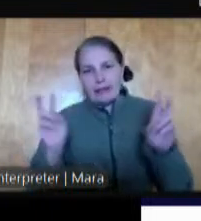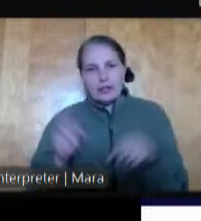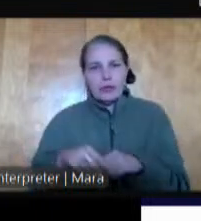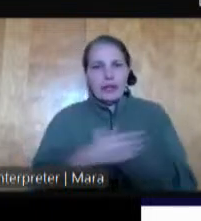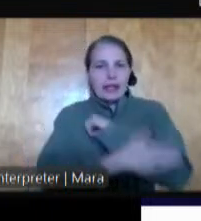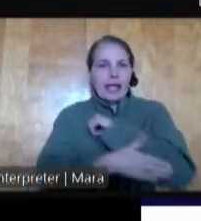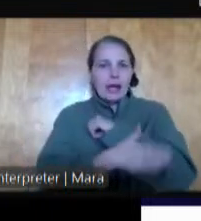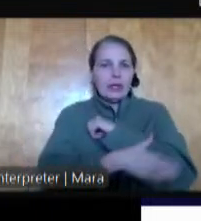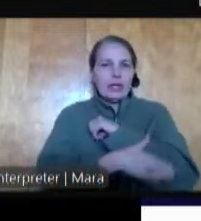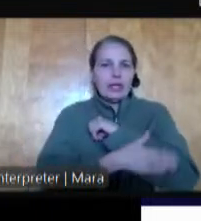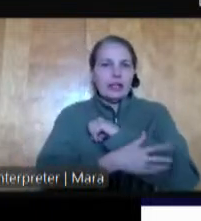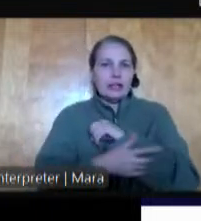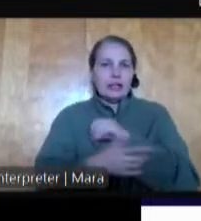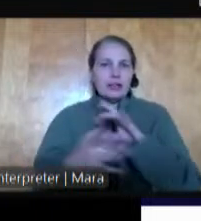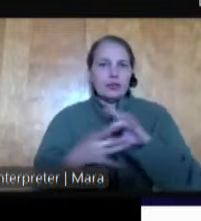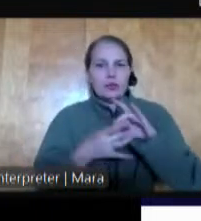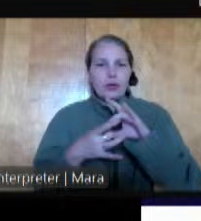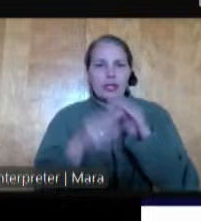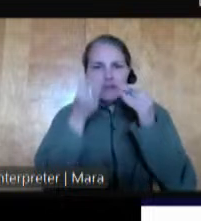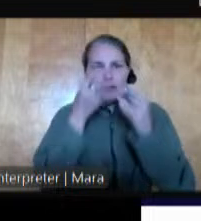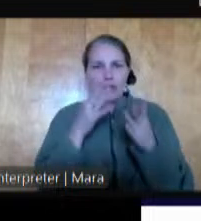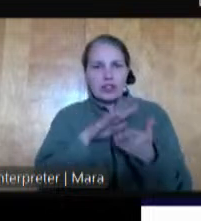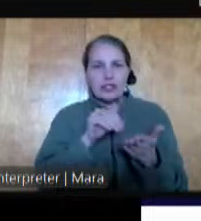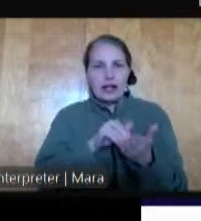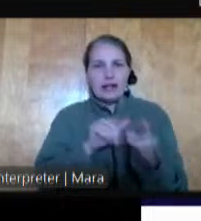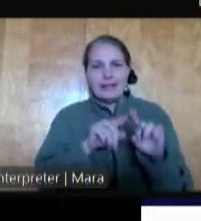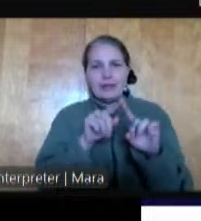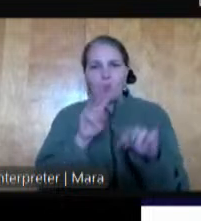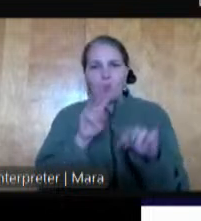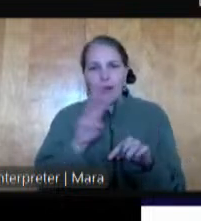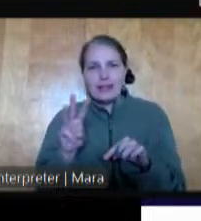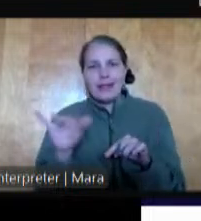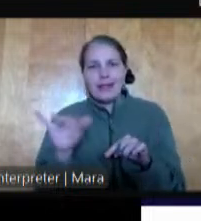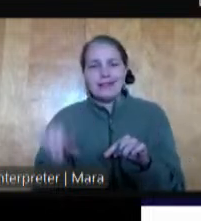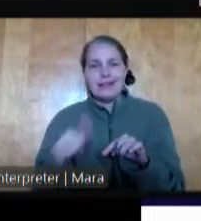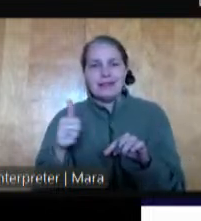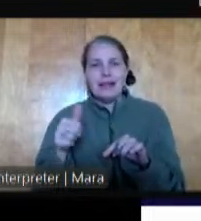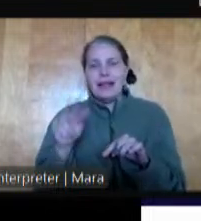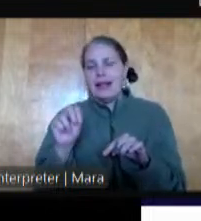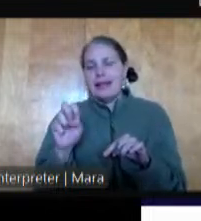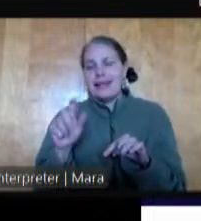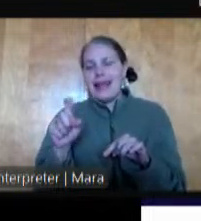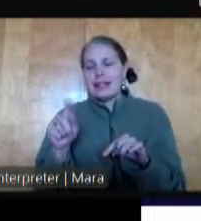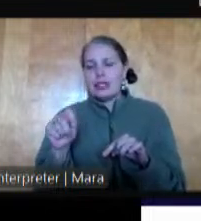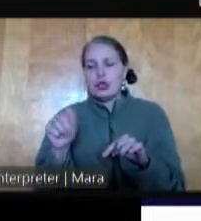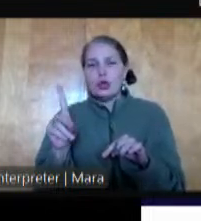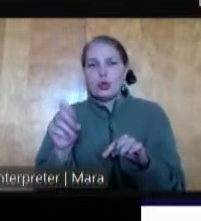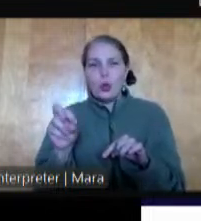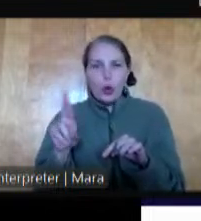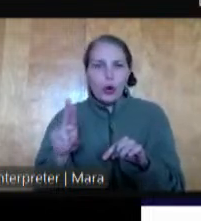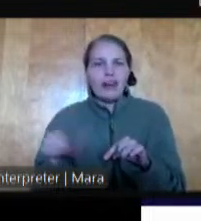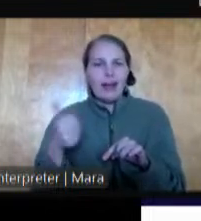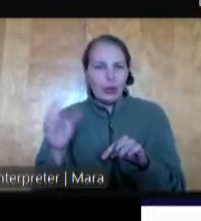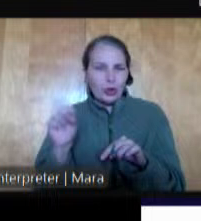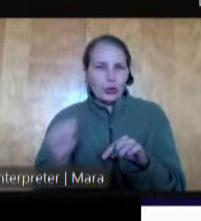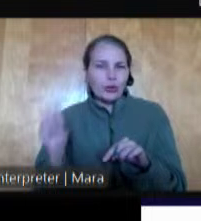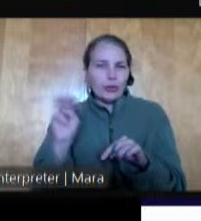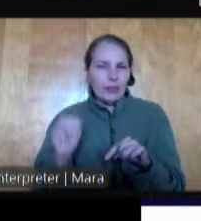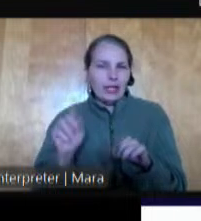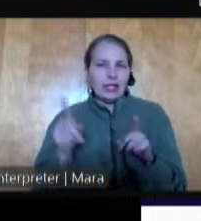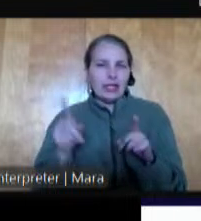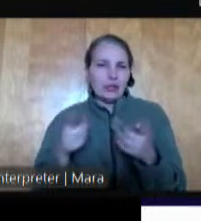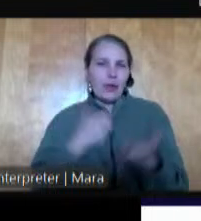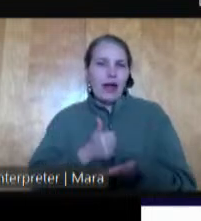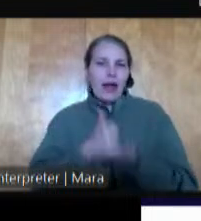circulated on Nextdoor and various other social media platforms in the past couple of weeks. We just ask that you please register to help us plan effectively for